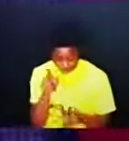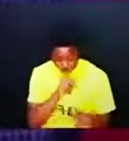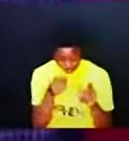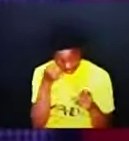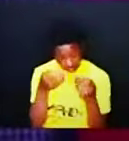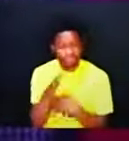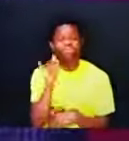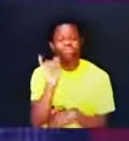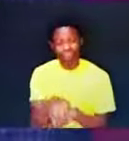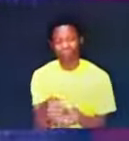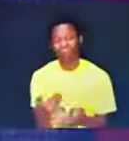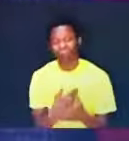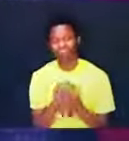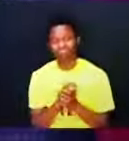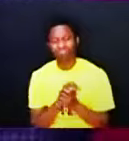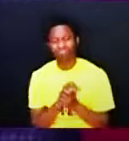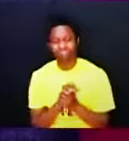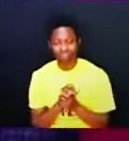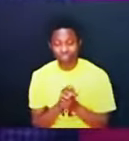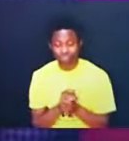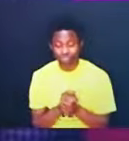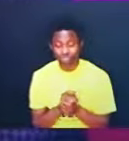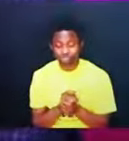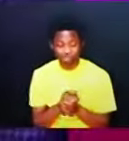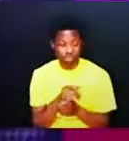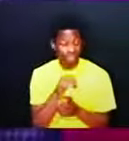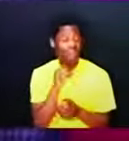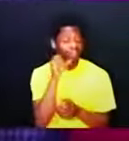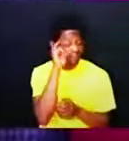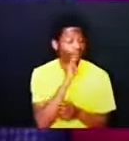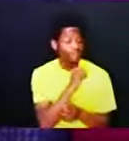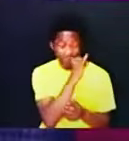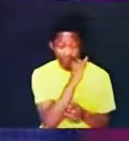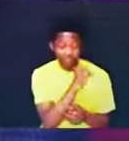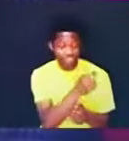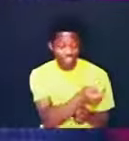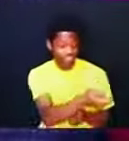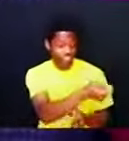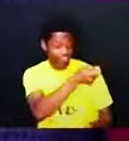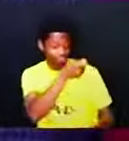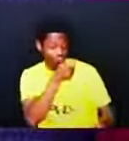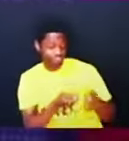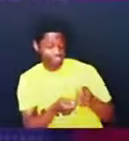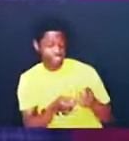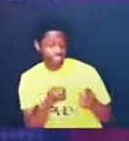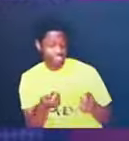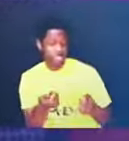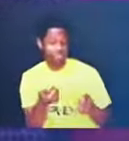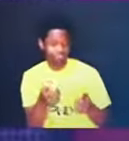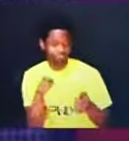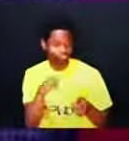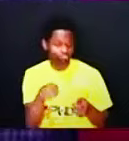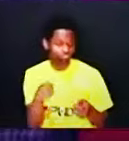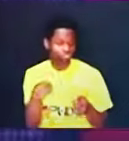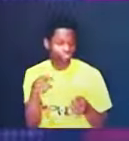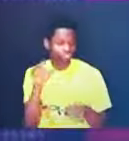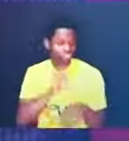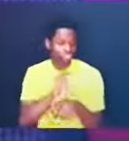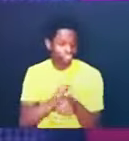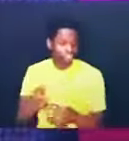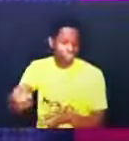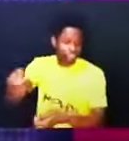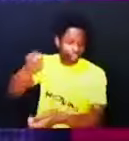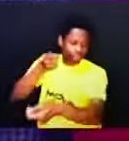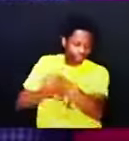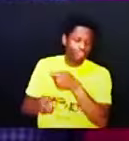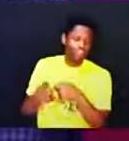no onyankopon krofo foforo in place of Israel. We no ma be see Israel anemu. This verse is one of the most important statements